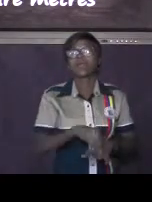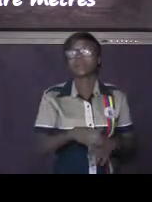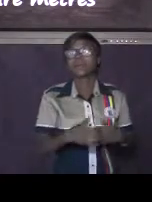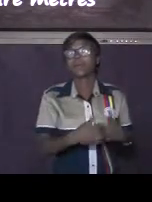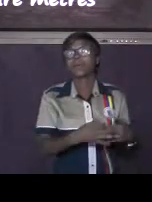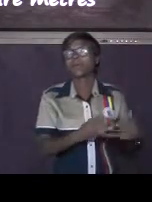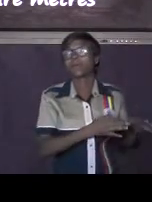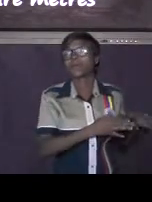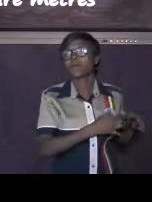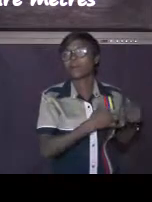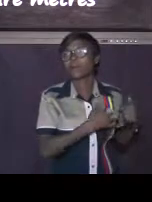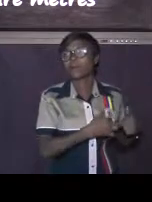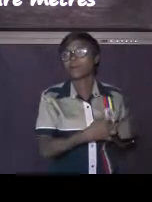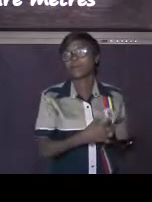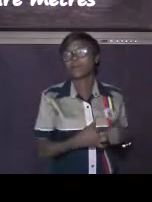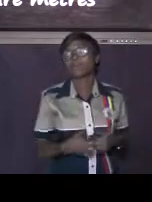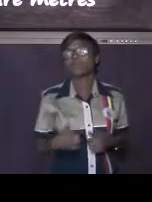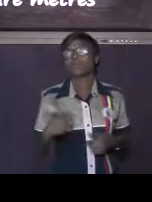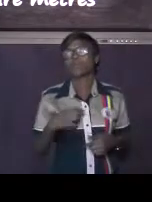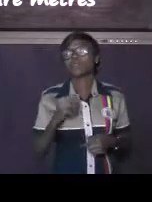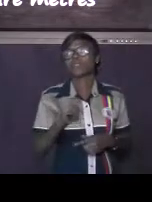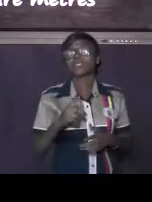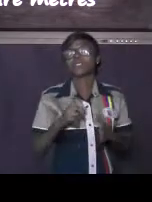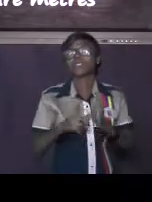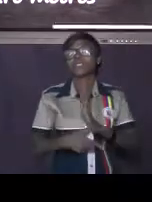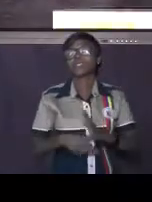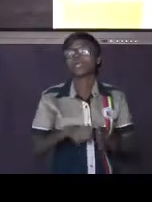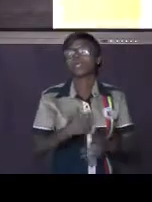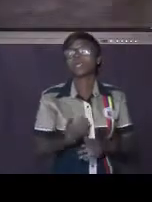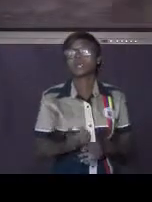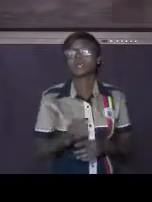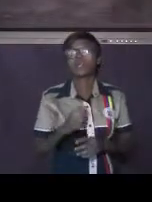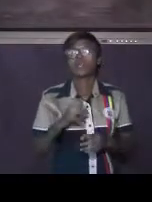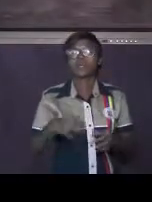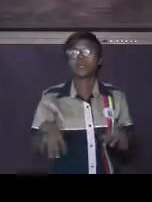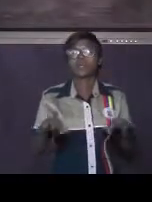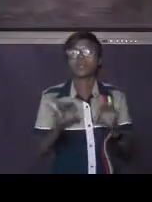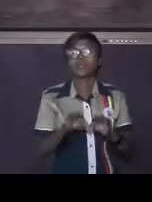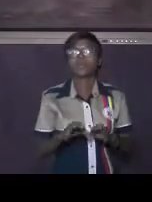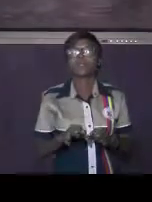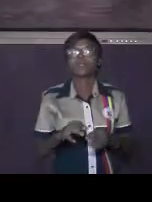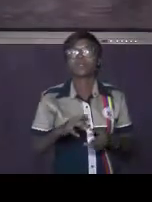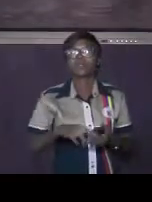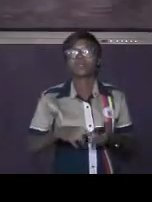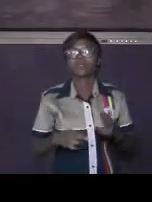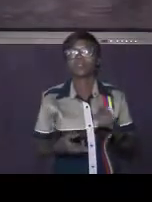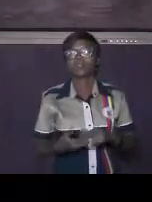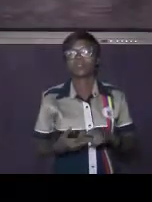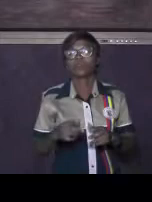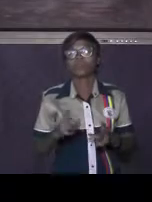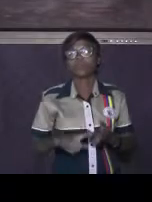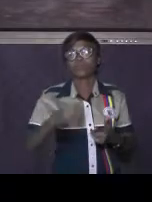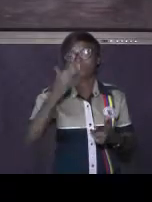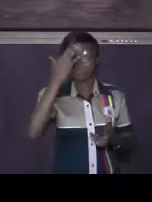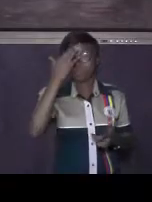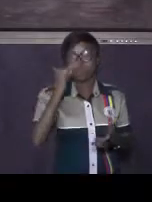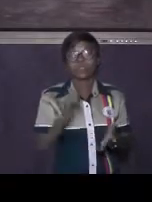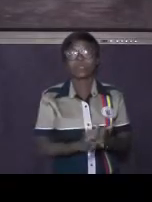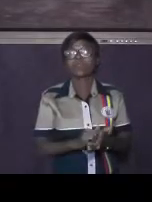need it in conversion later on. Another important relationship to note is